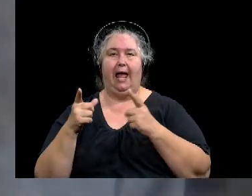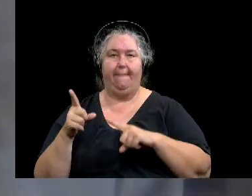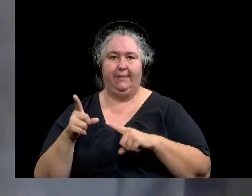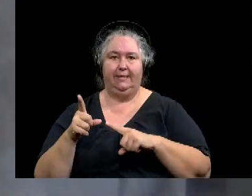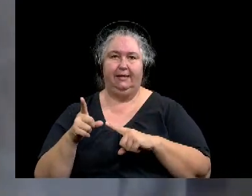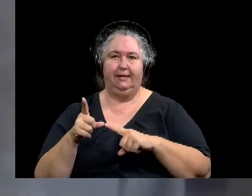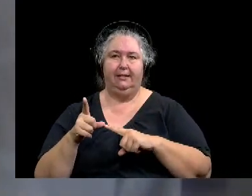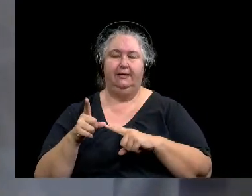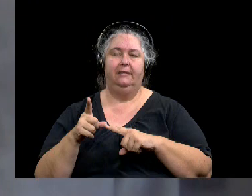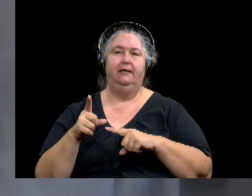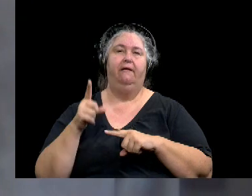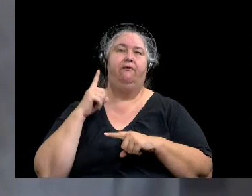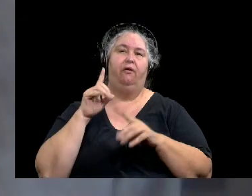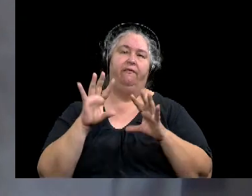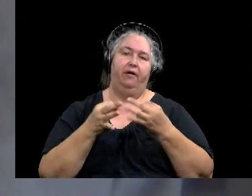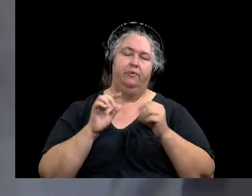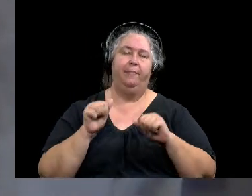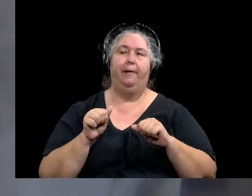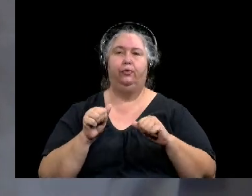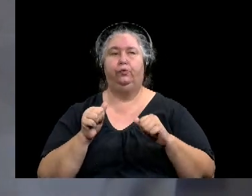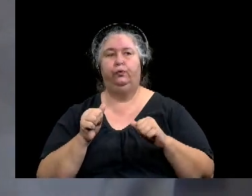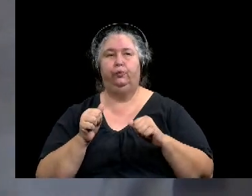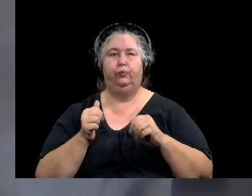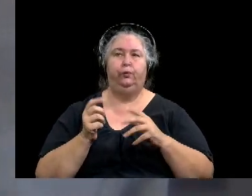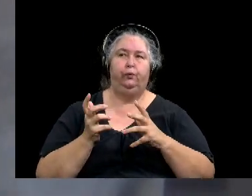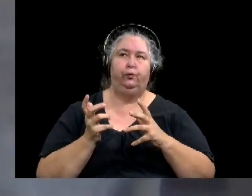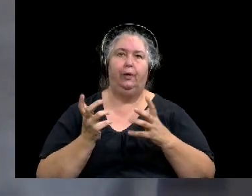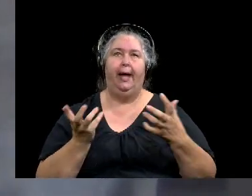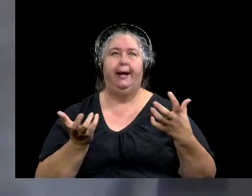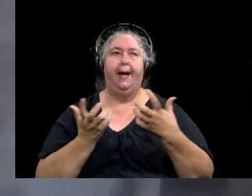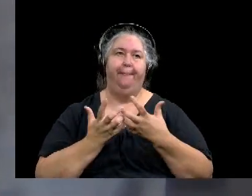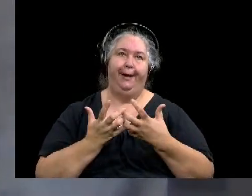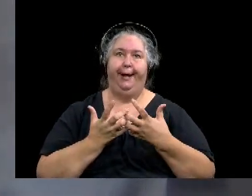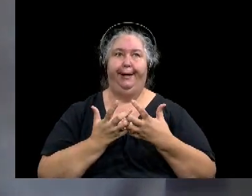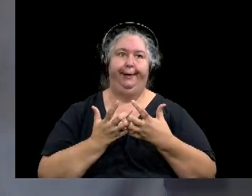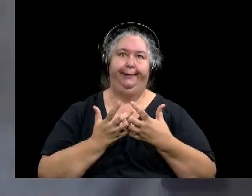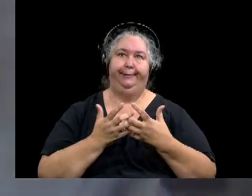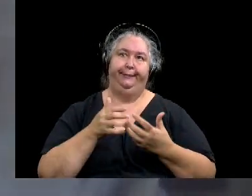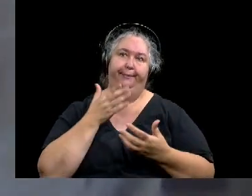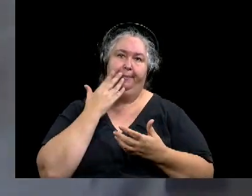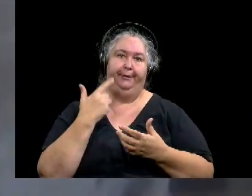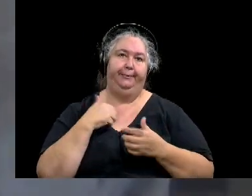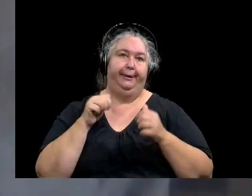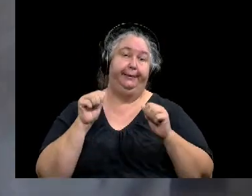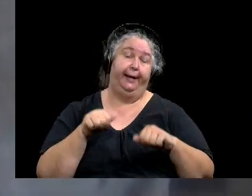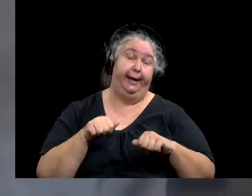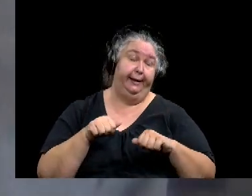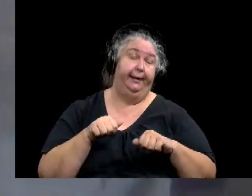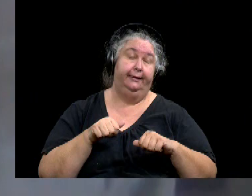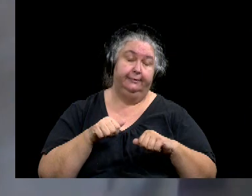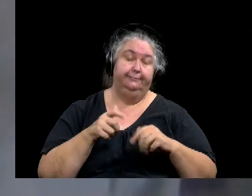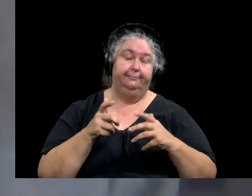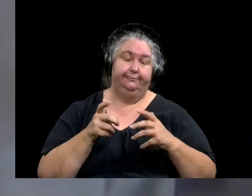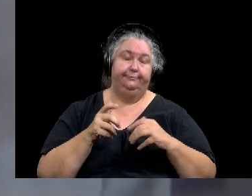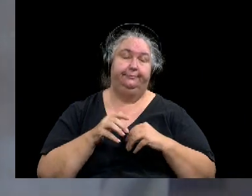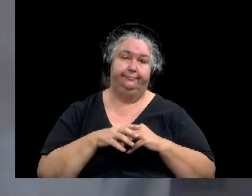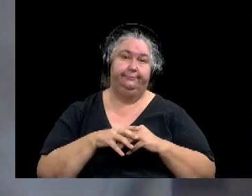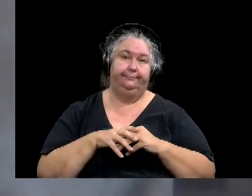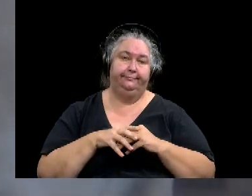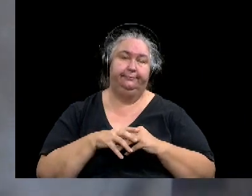many families to be able to accommodate the best we can out of